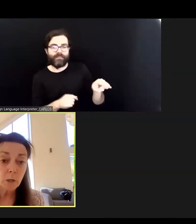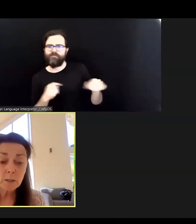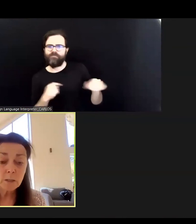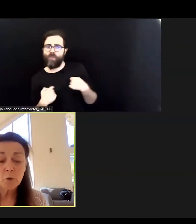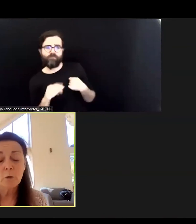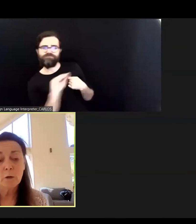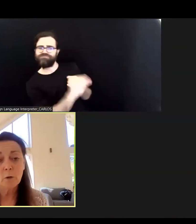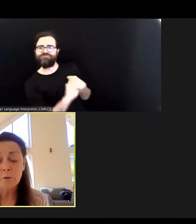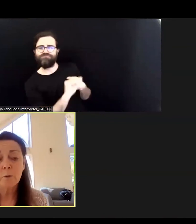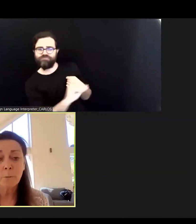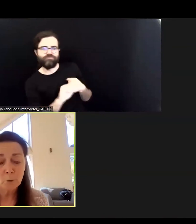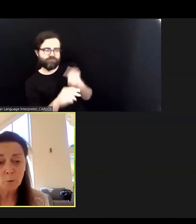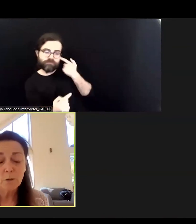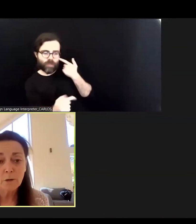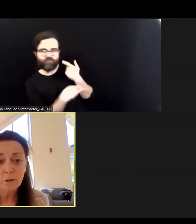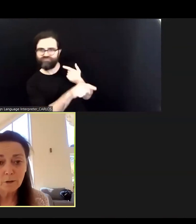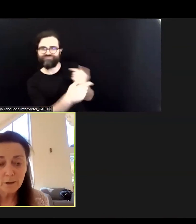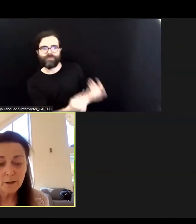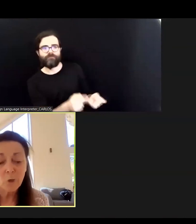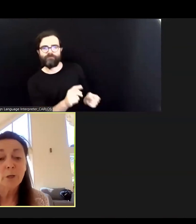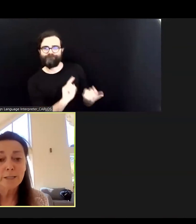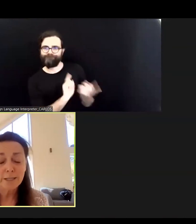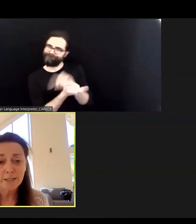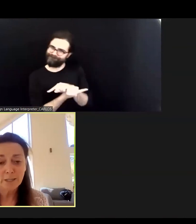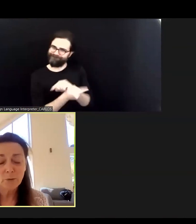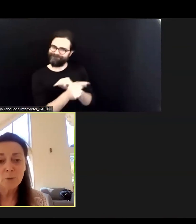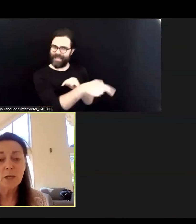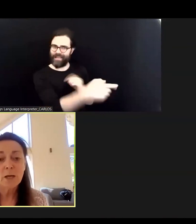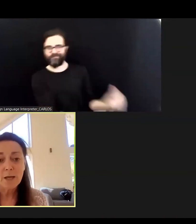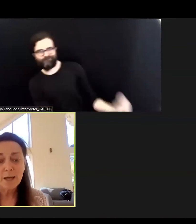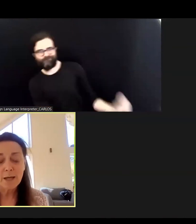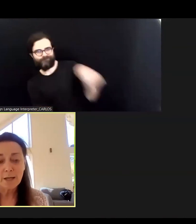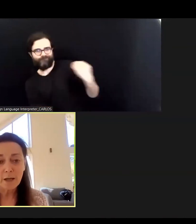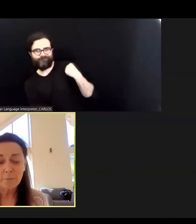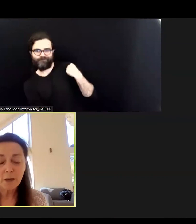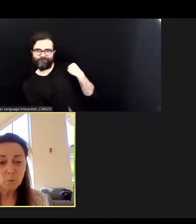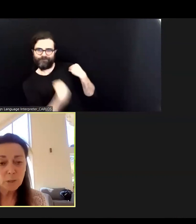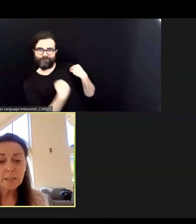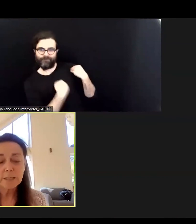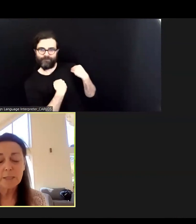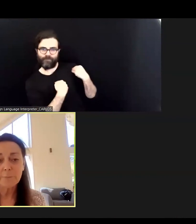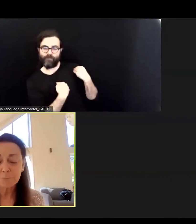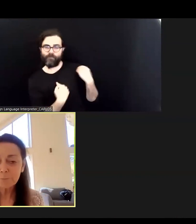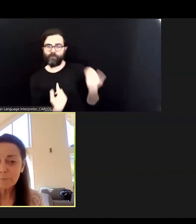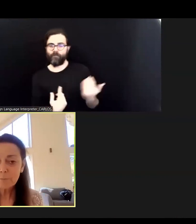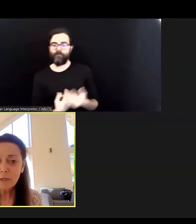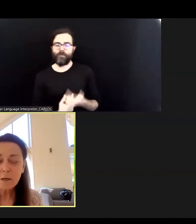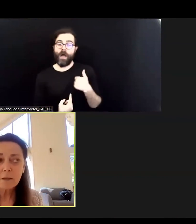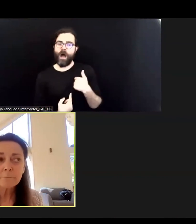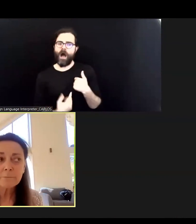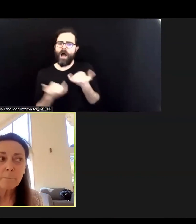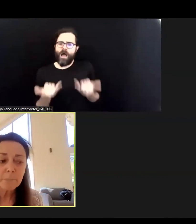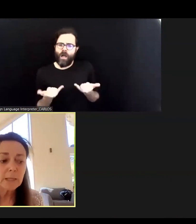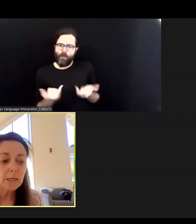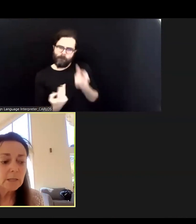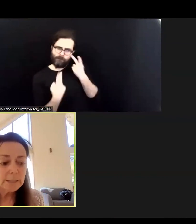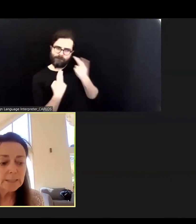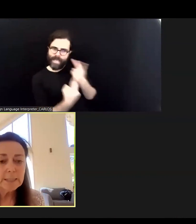on accessibility, that market is still very small, but it's growing exponentially. And just as